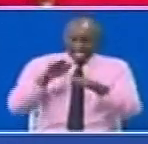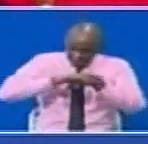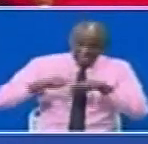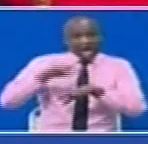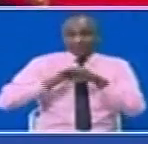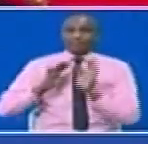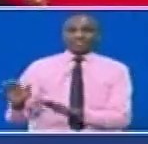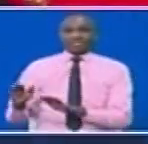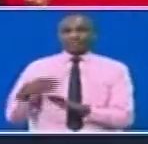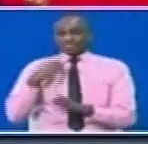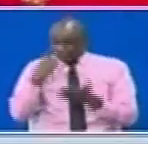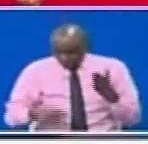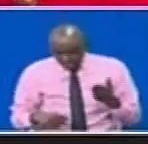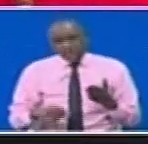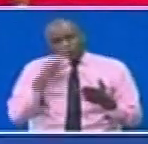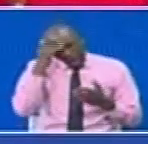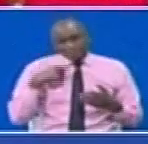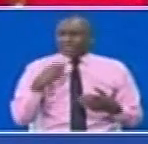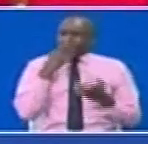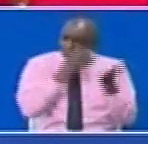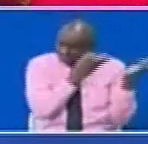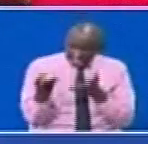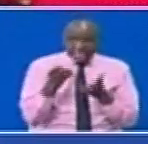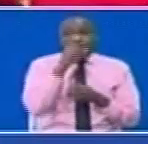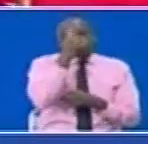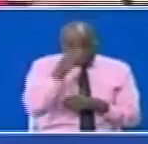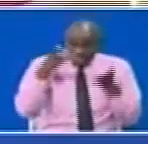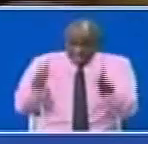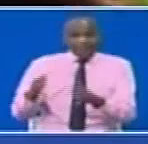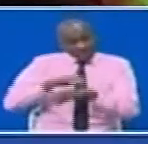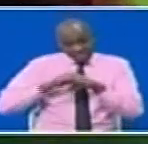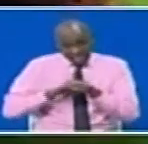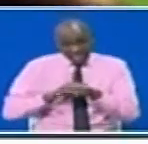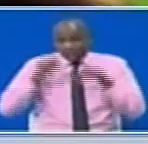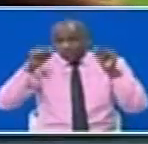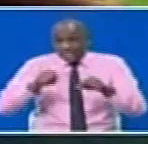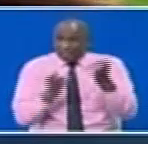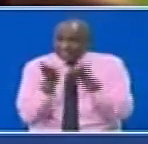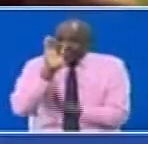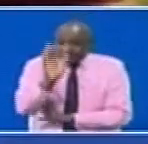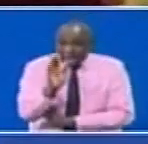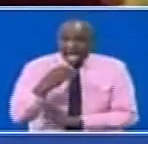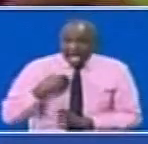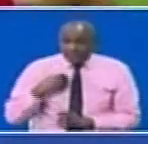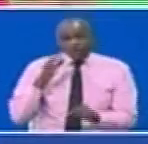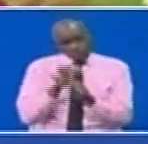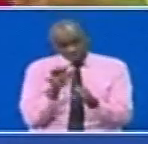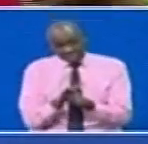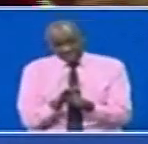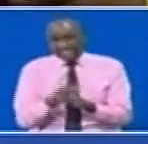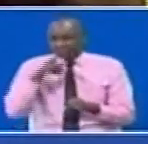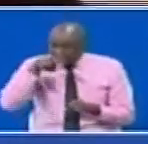Africa. And I always used to ask myself, why don't I bring Dubai to Africa? Today, his business, or empire as he calls it, has